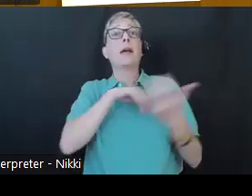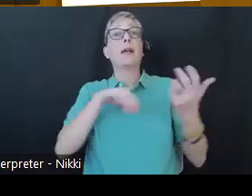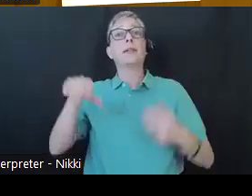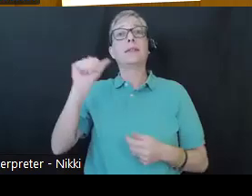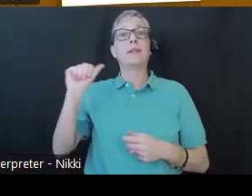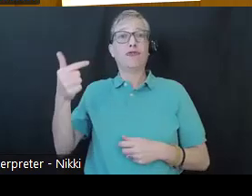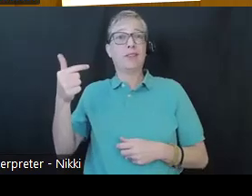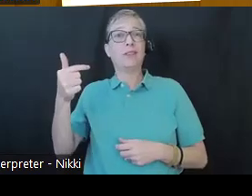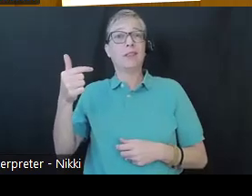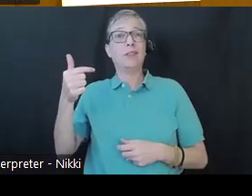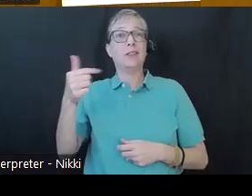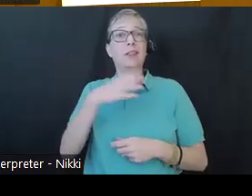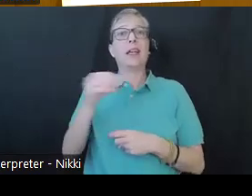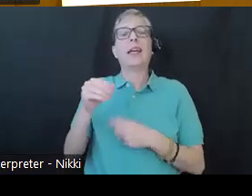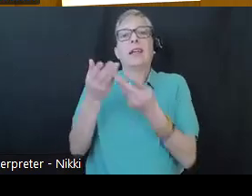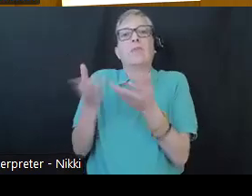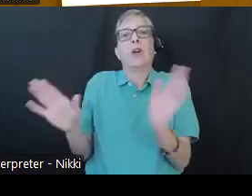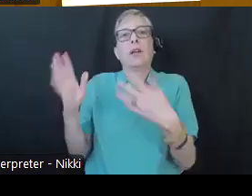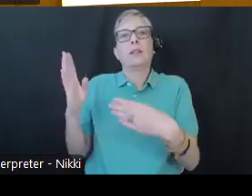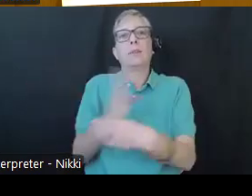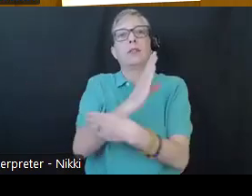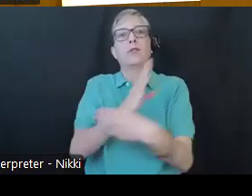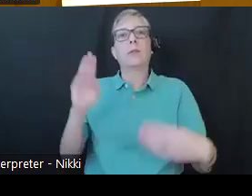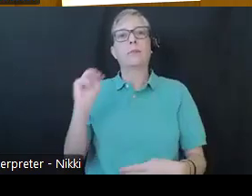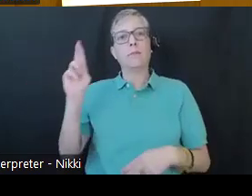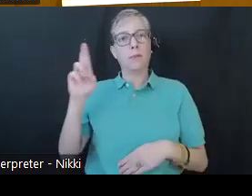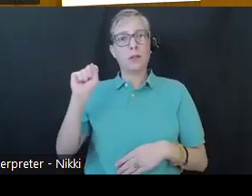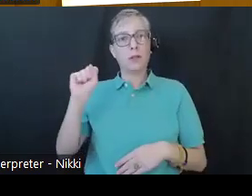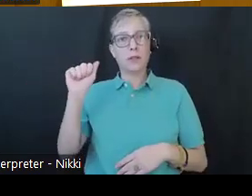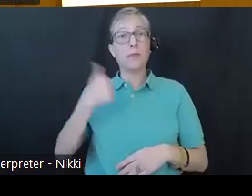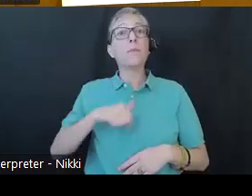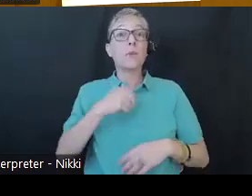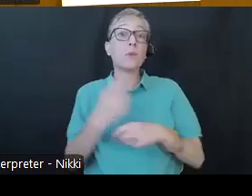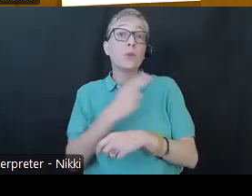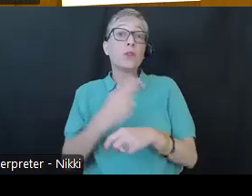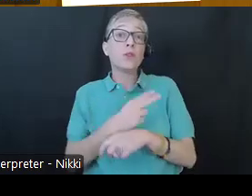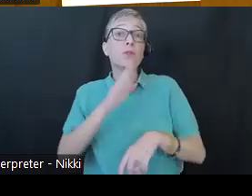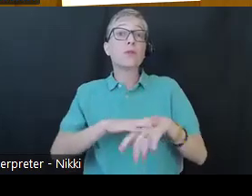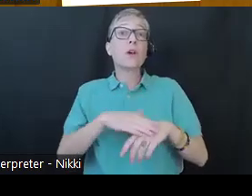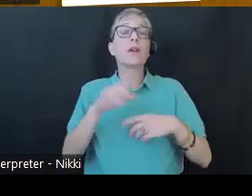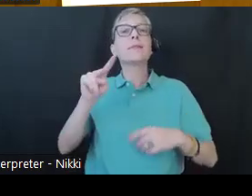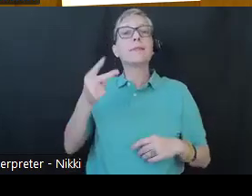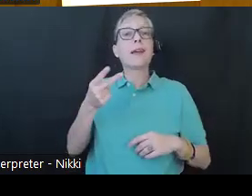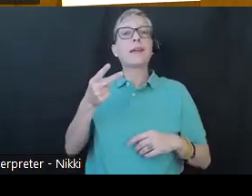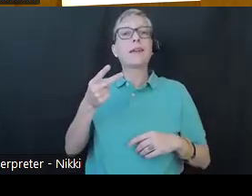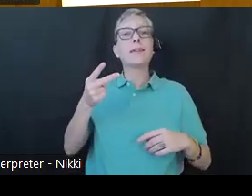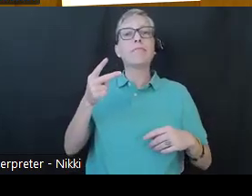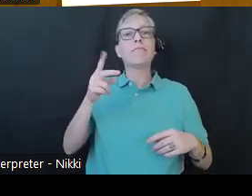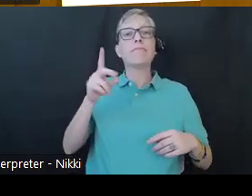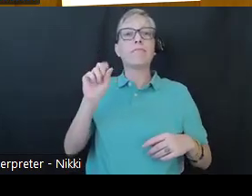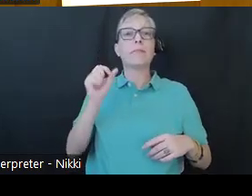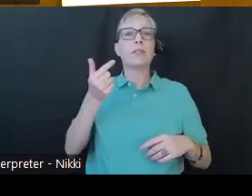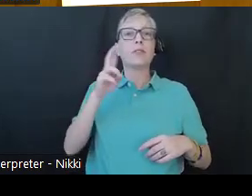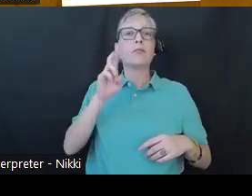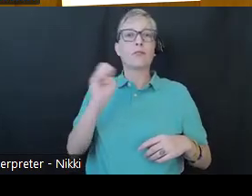said, it can last up to 7 days, and we use it on second-degree burns or donor sites. I'm going to show a picture. I'll just give a little warning. This